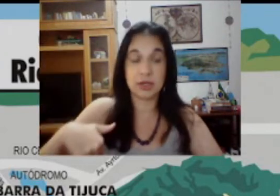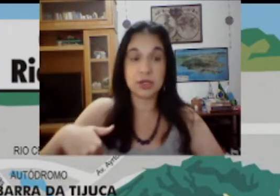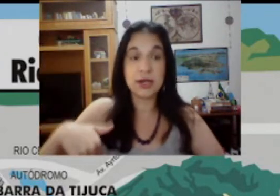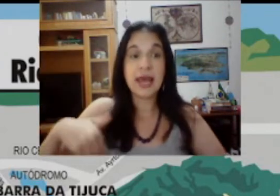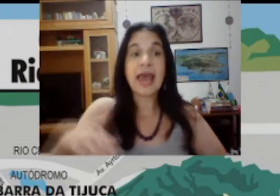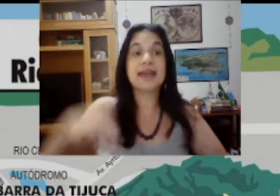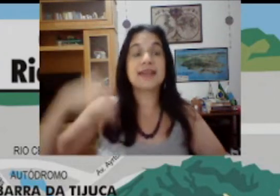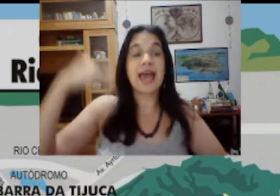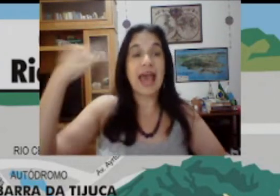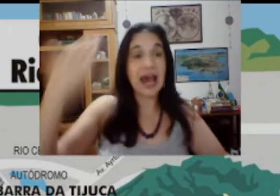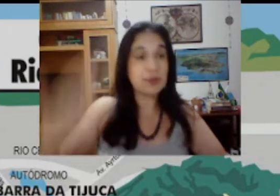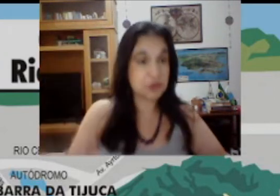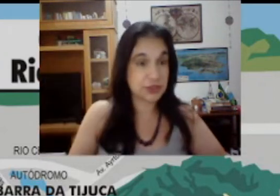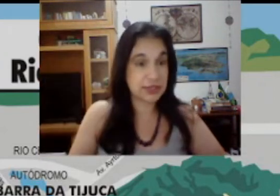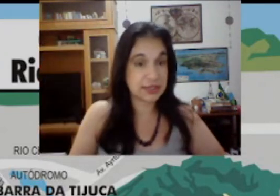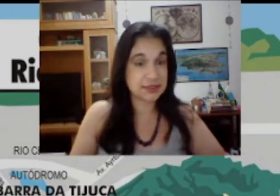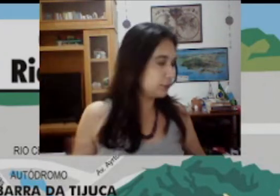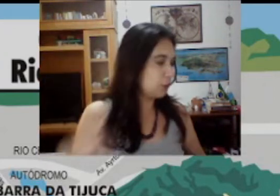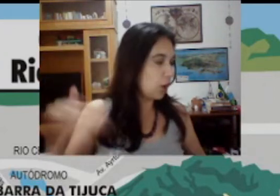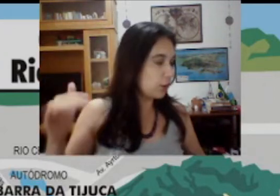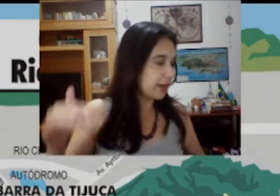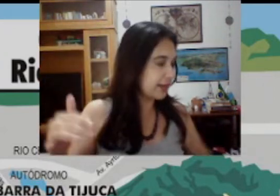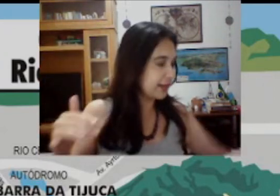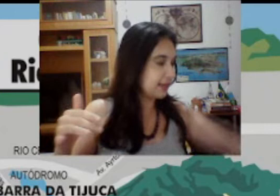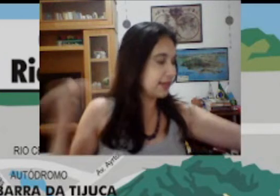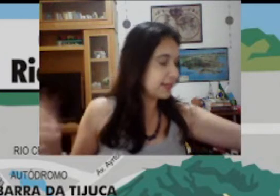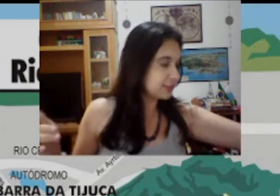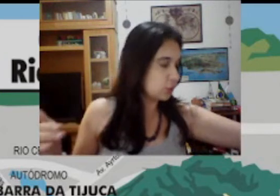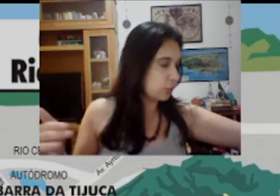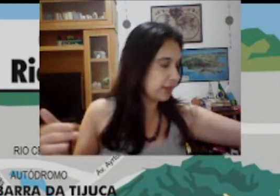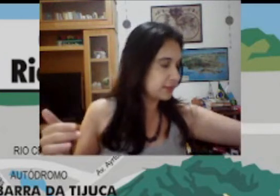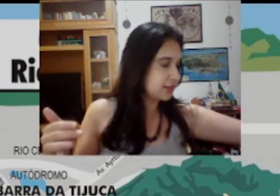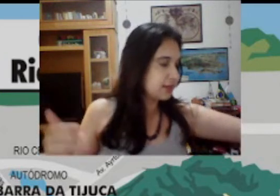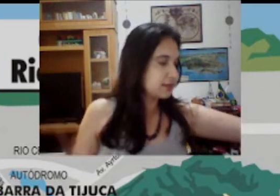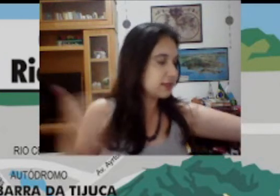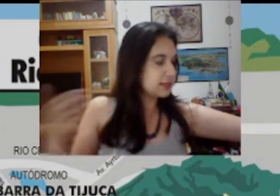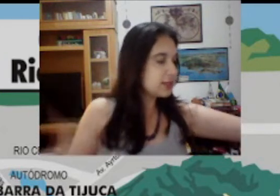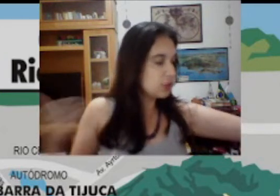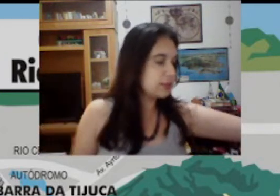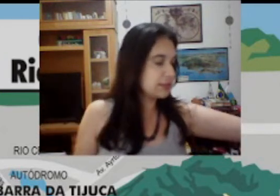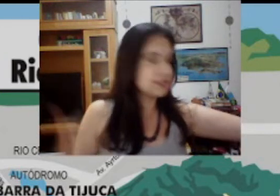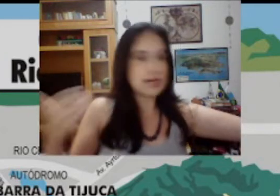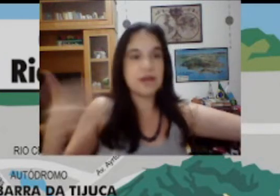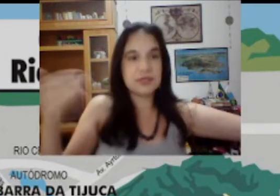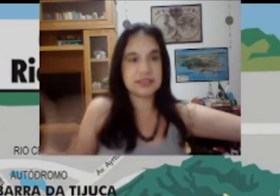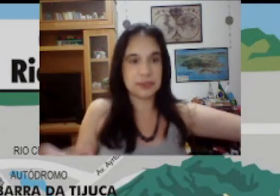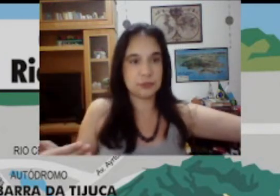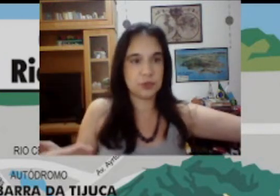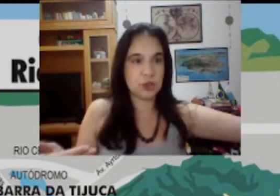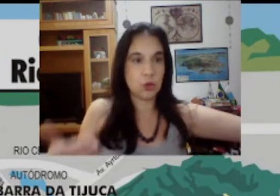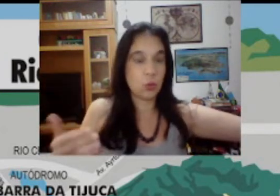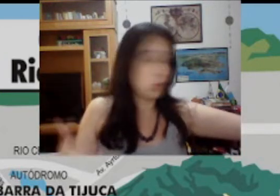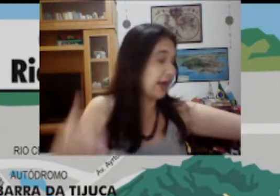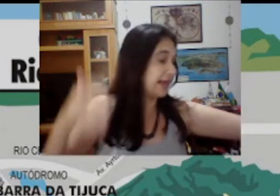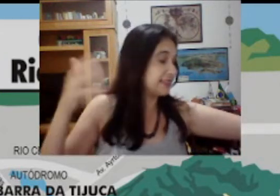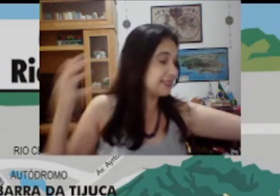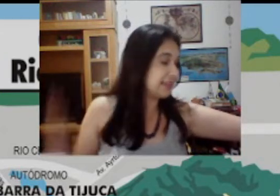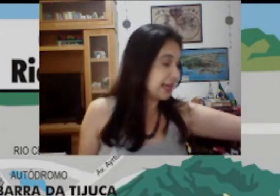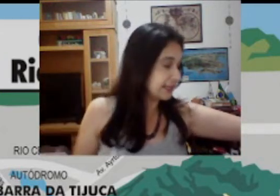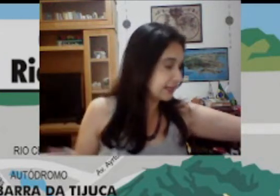came here. And after this, already in 1808, the legal limits of the city of Rio